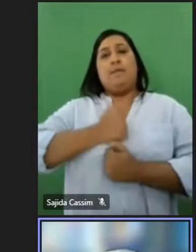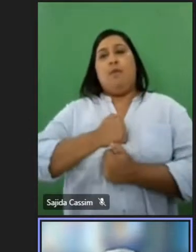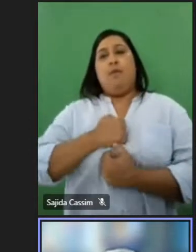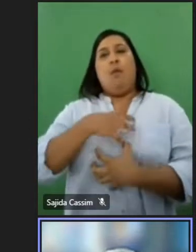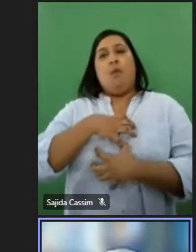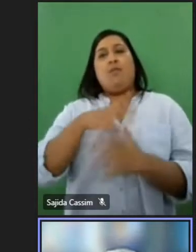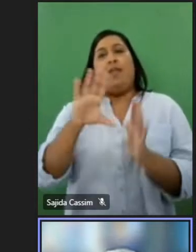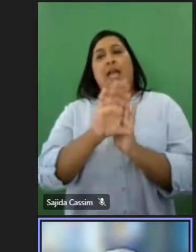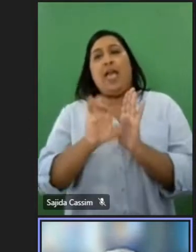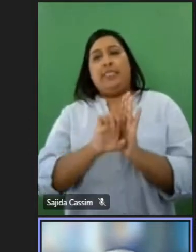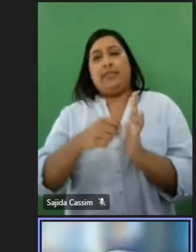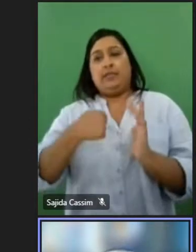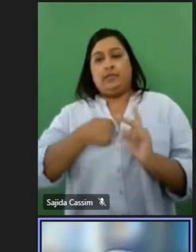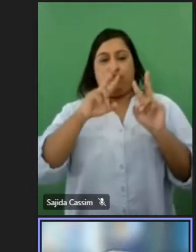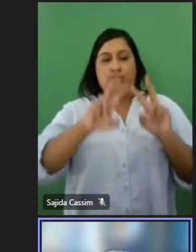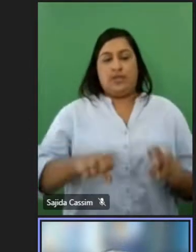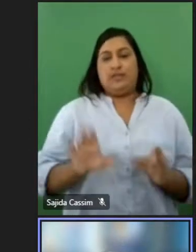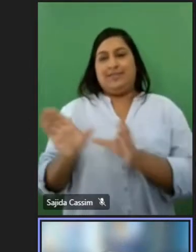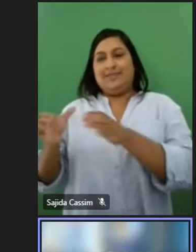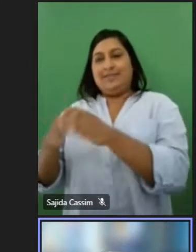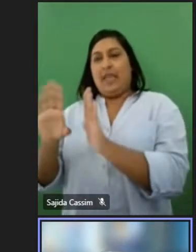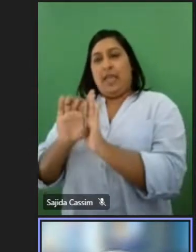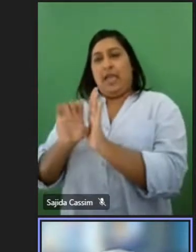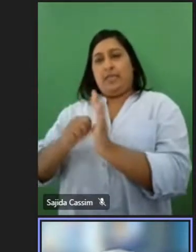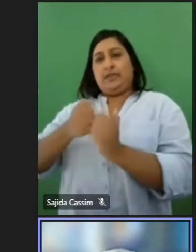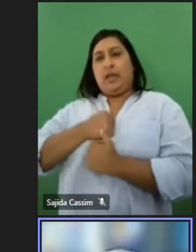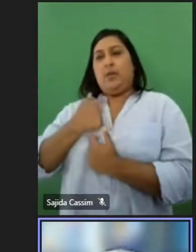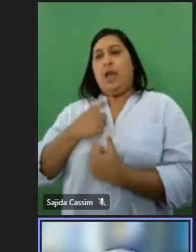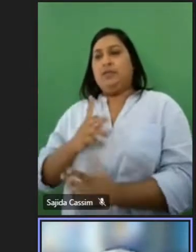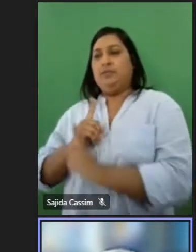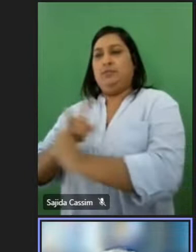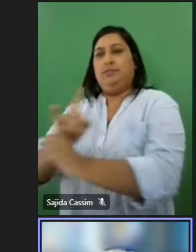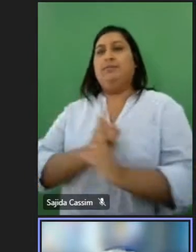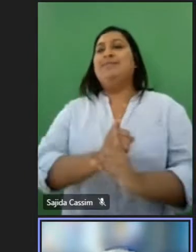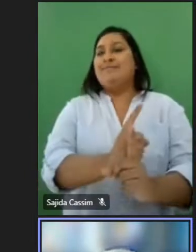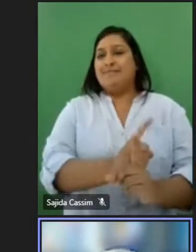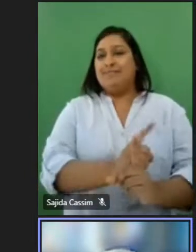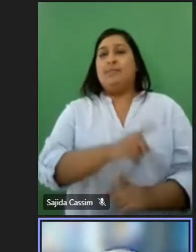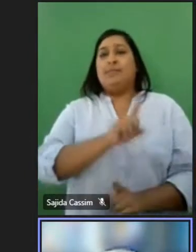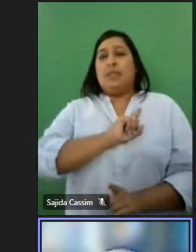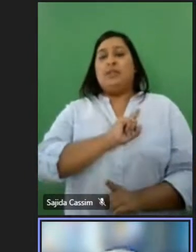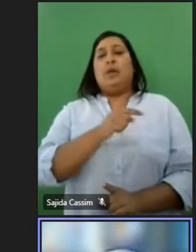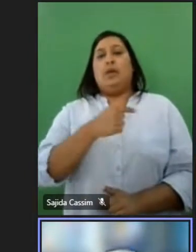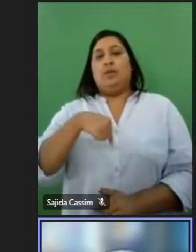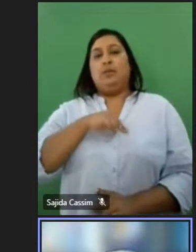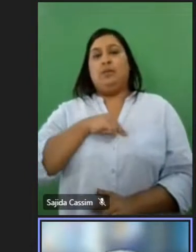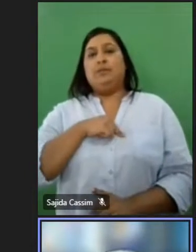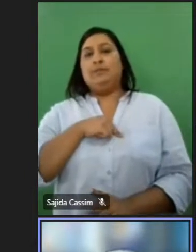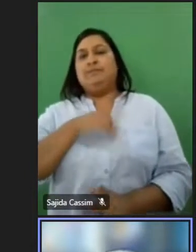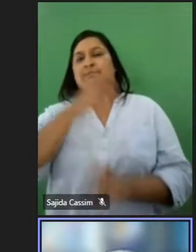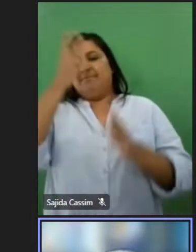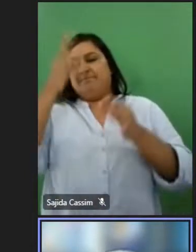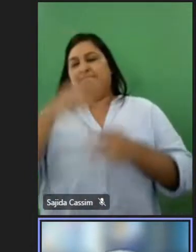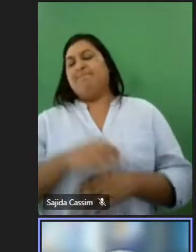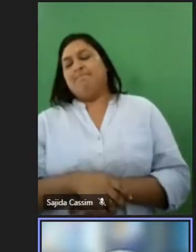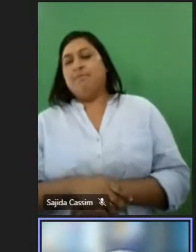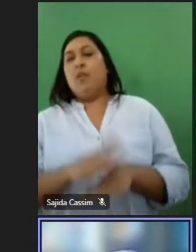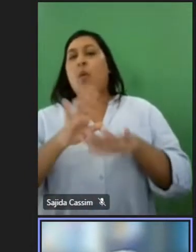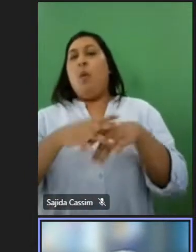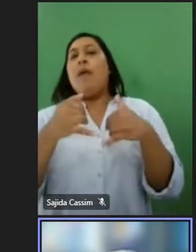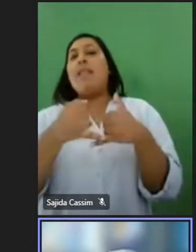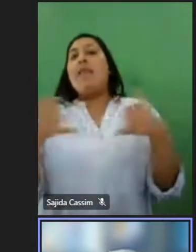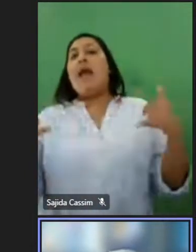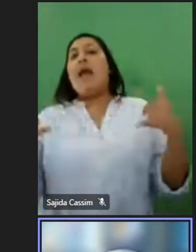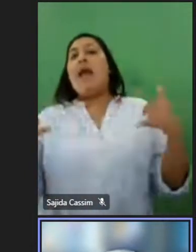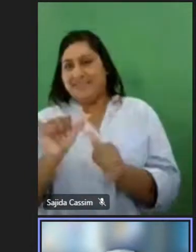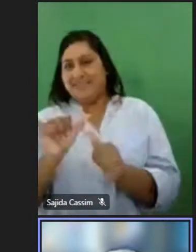research ethics committee recommendations. So that is why we opted for the online self-administered survey.